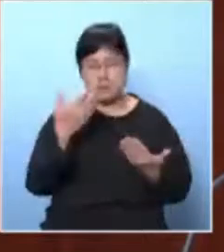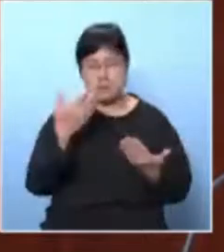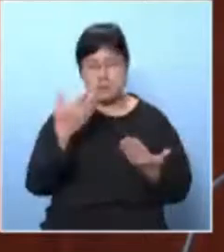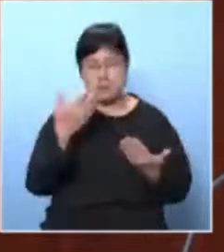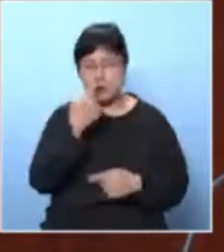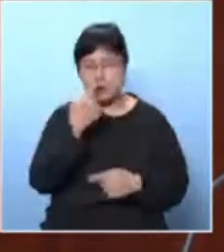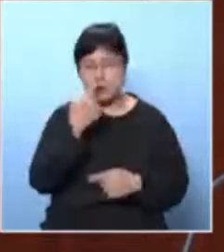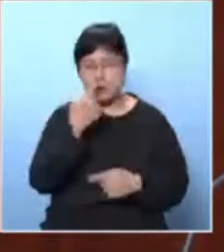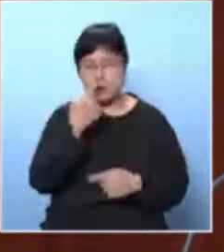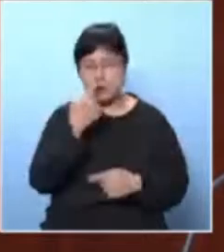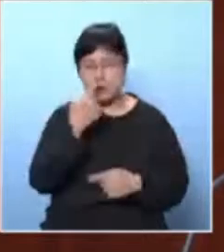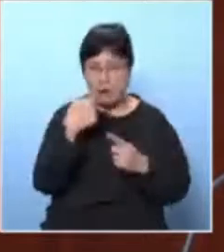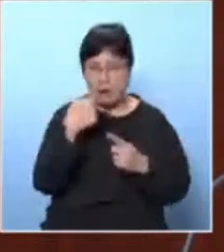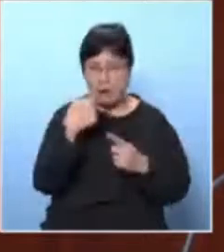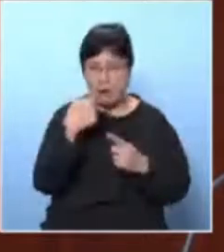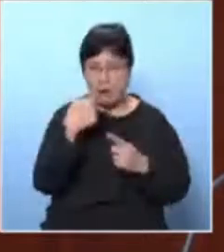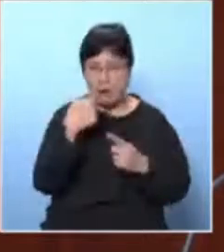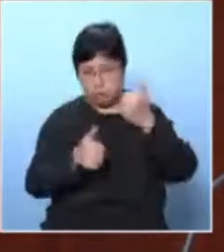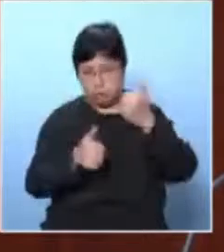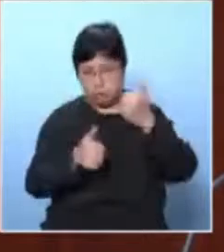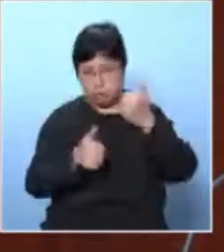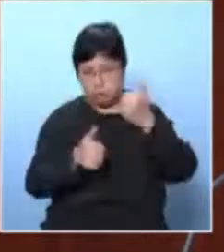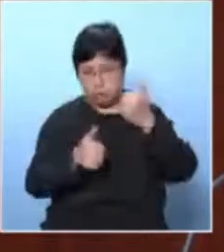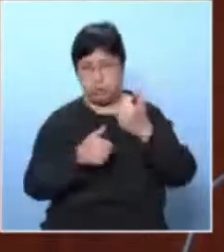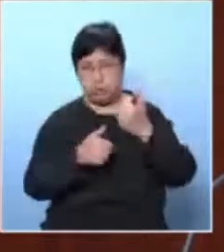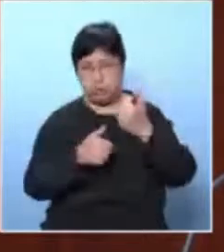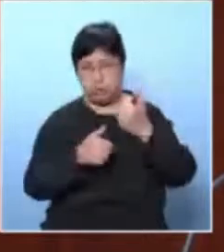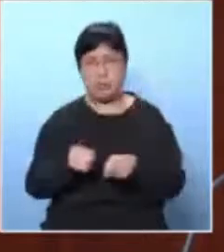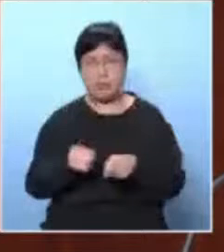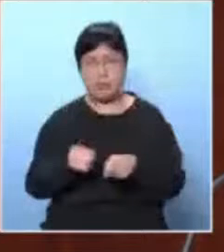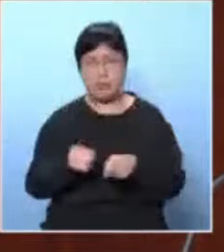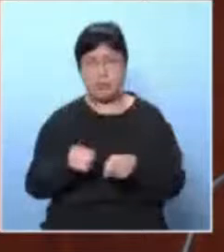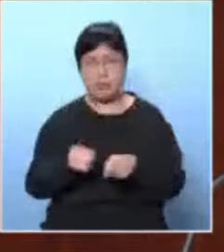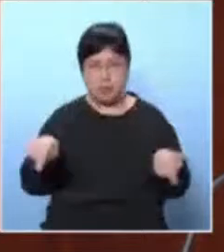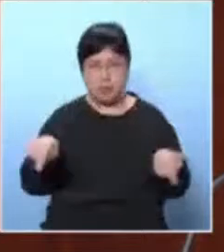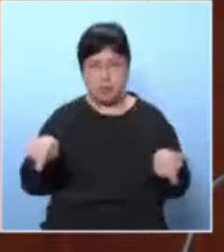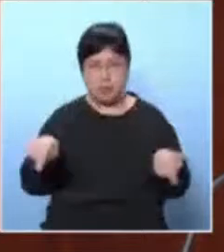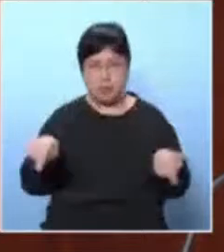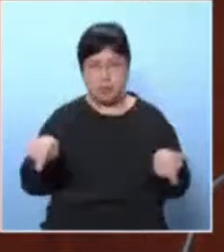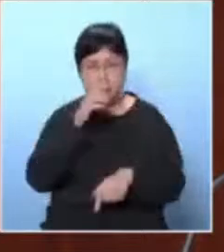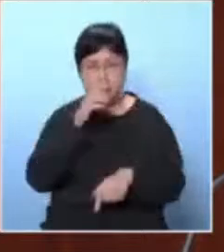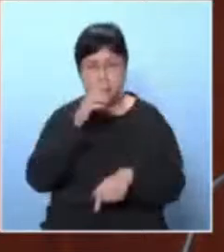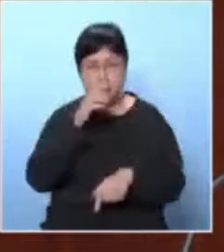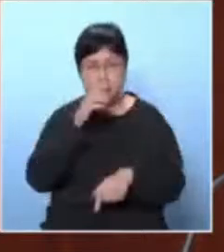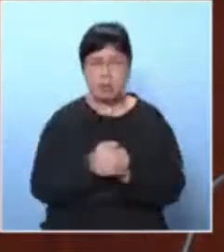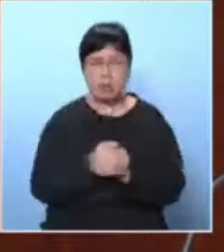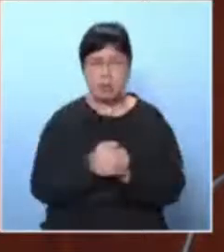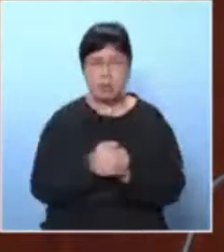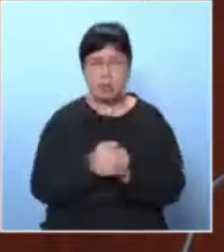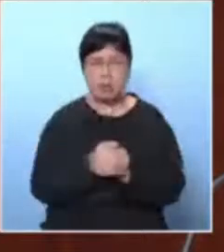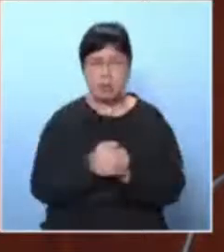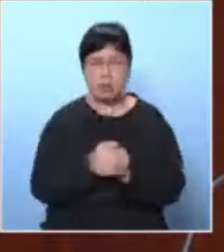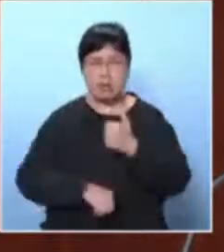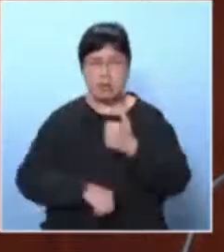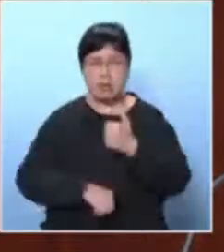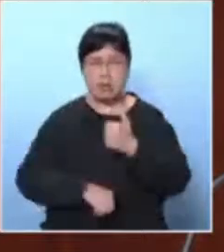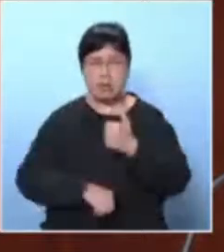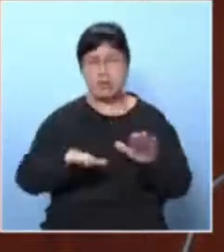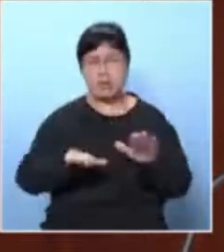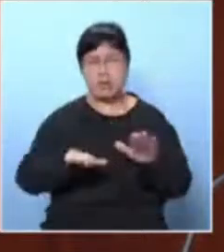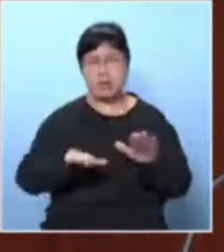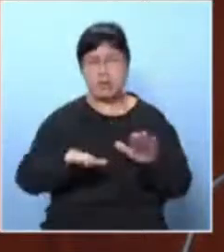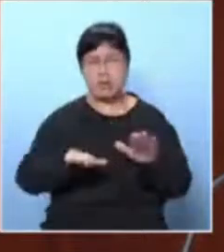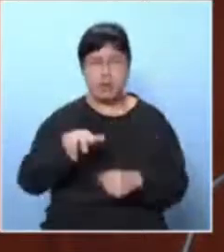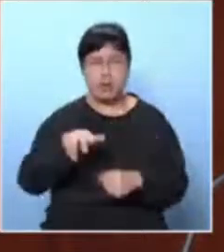directions emphasized in the report. Based on this, I have decided to introduce measures focusing